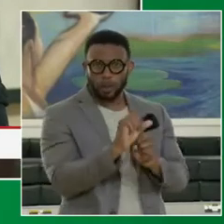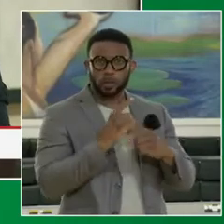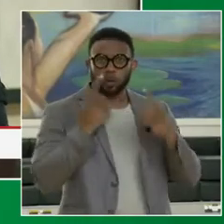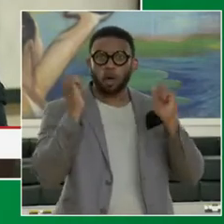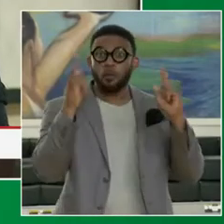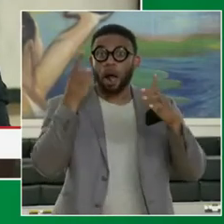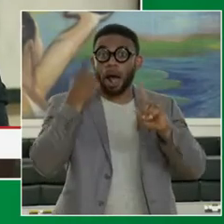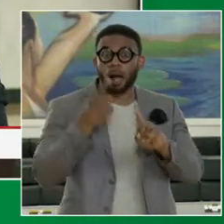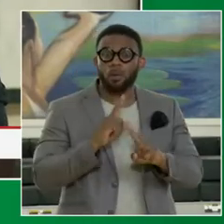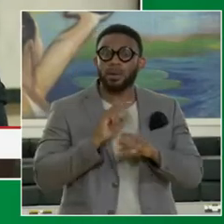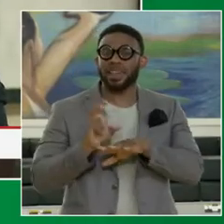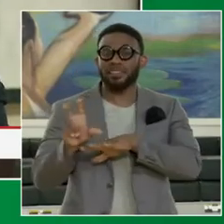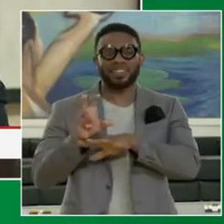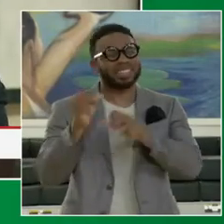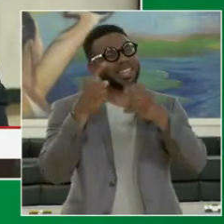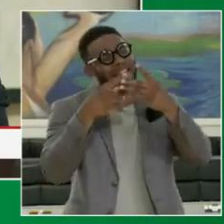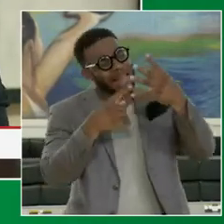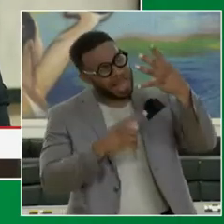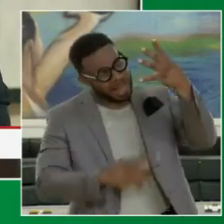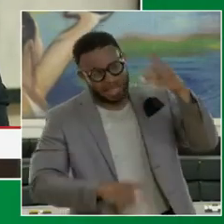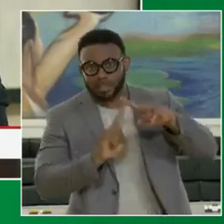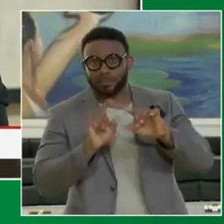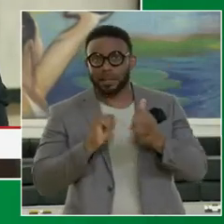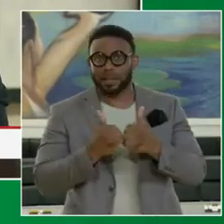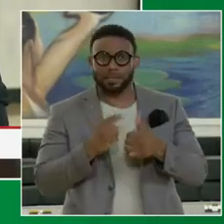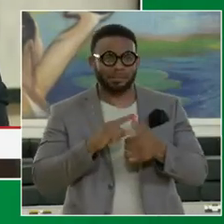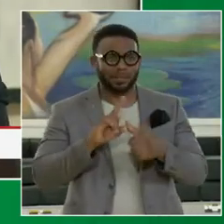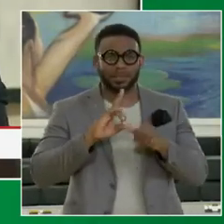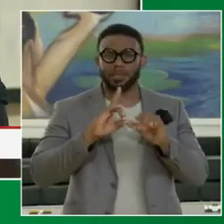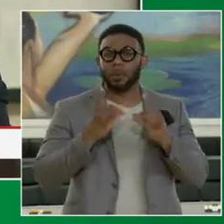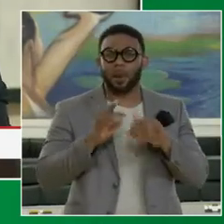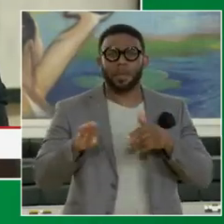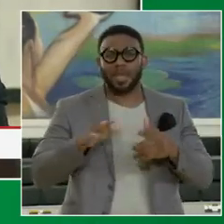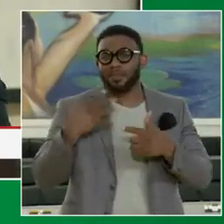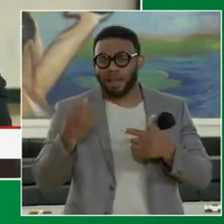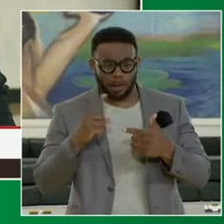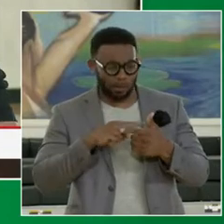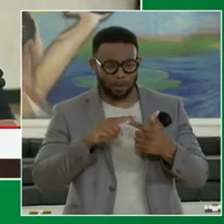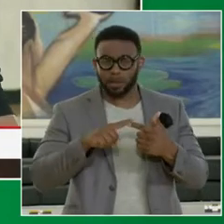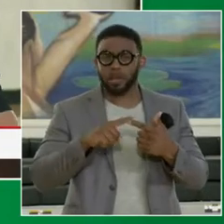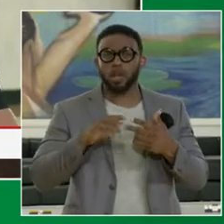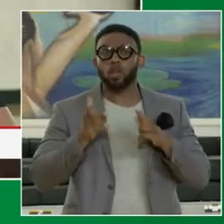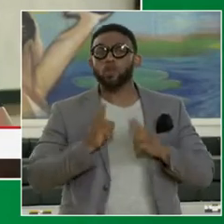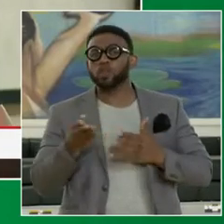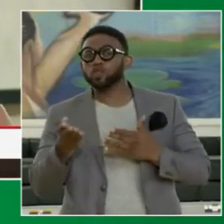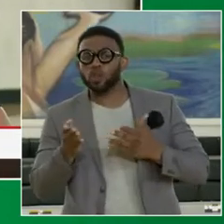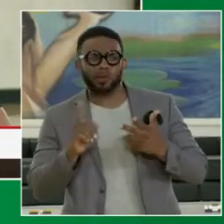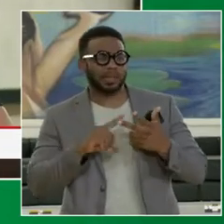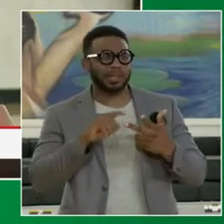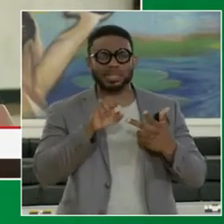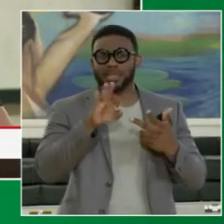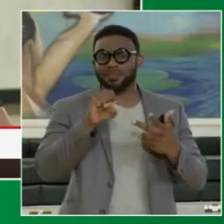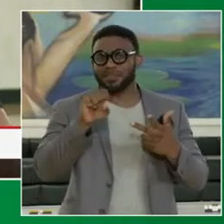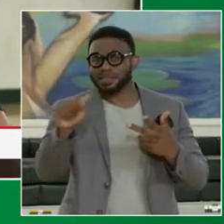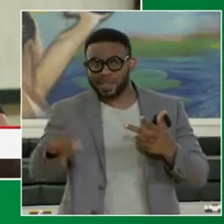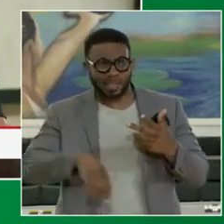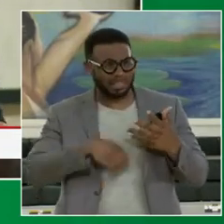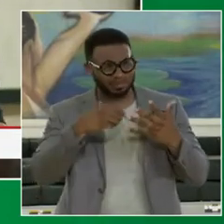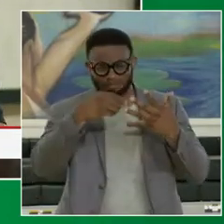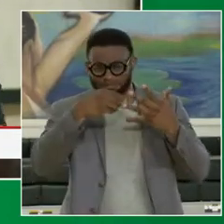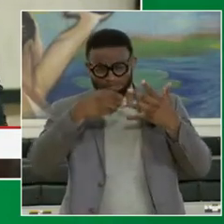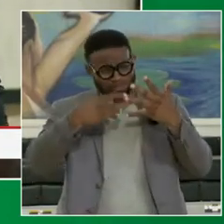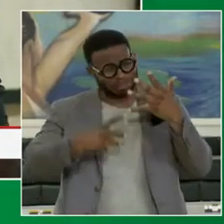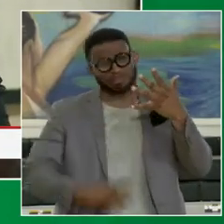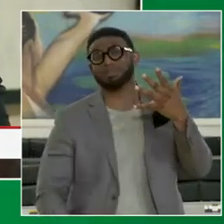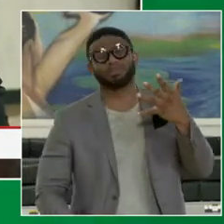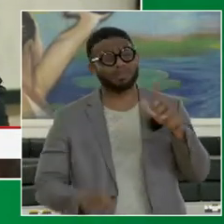is investment in a lot of different agencies, Department of Behavioral Health, Department of Human Services, CFSA. There's a whole